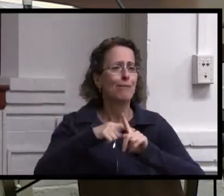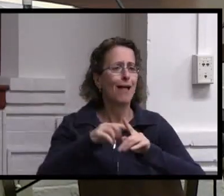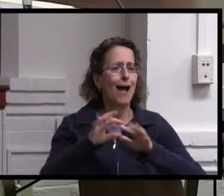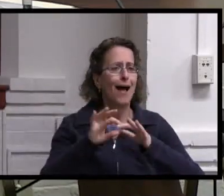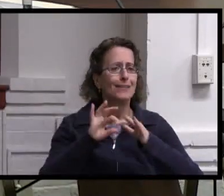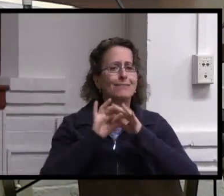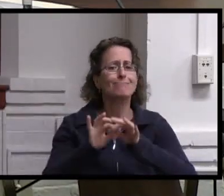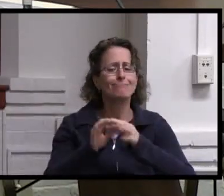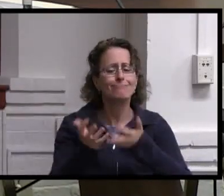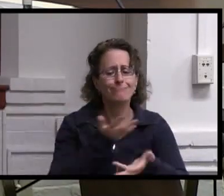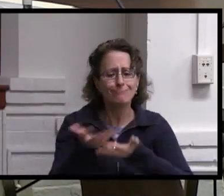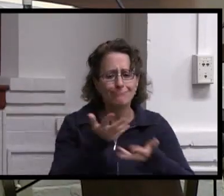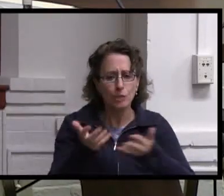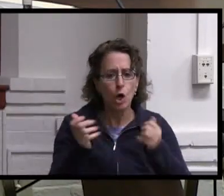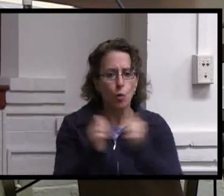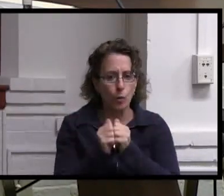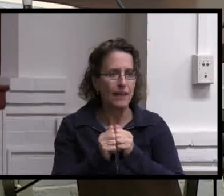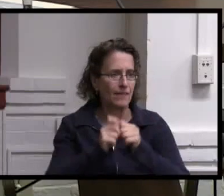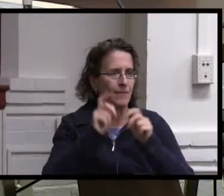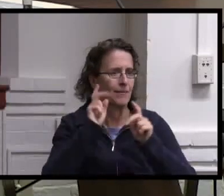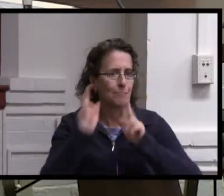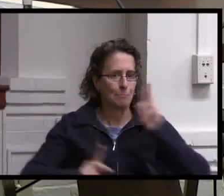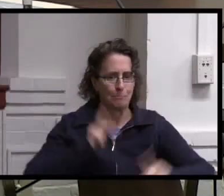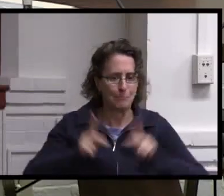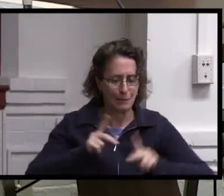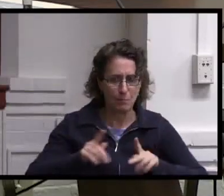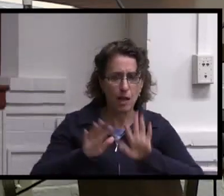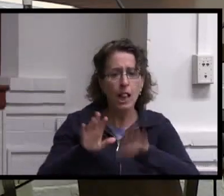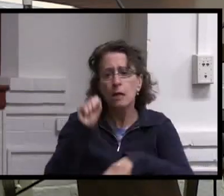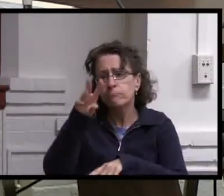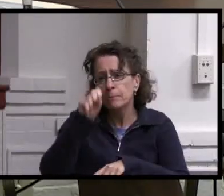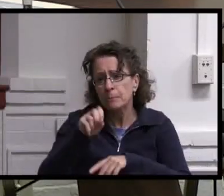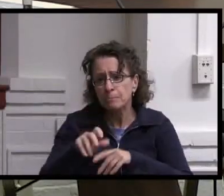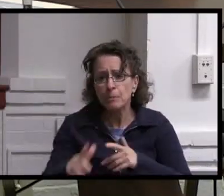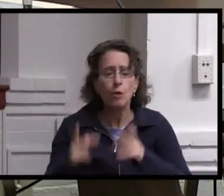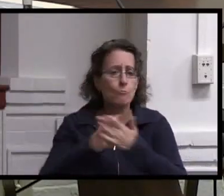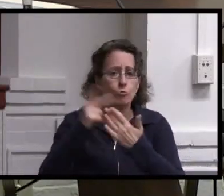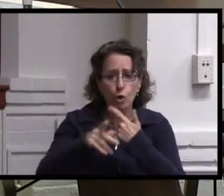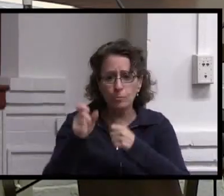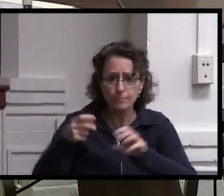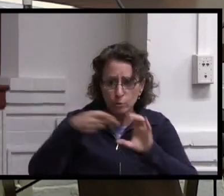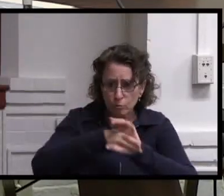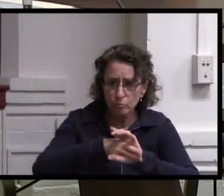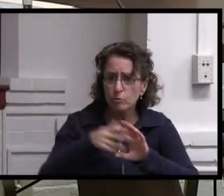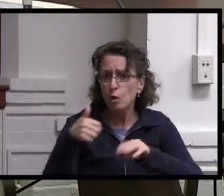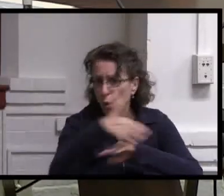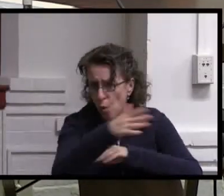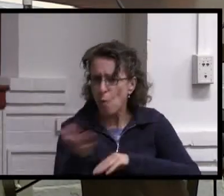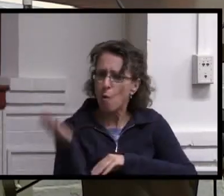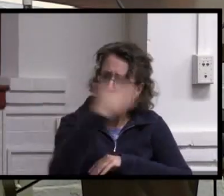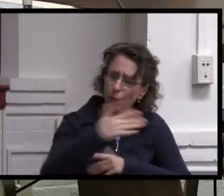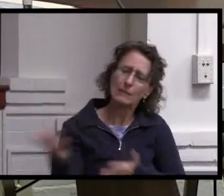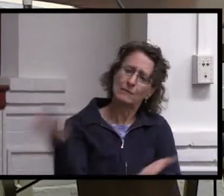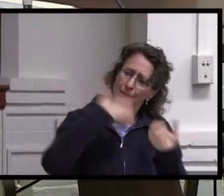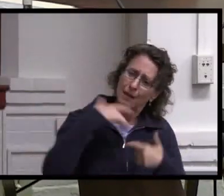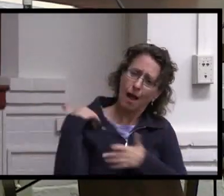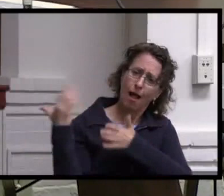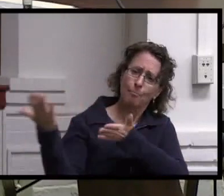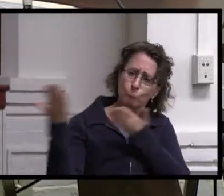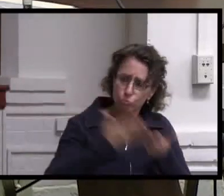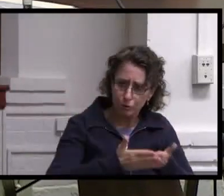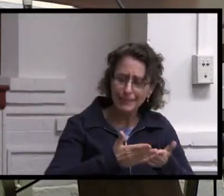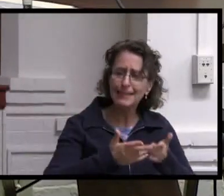them of the various resources and assistance that is available to them, and with the goal of making